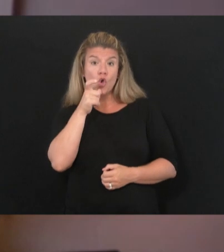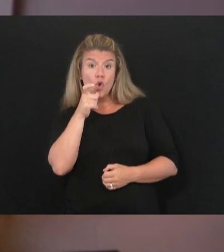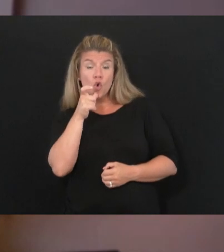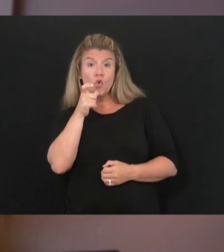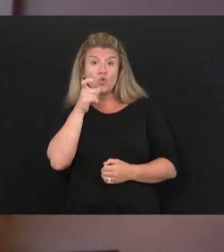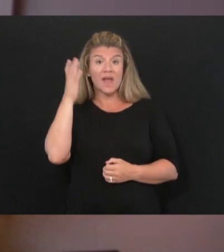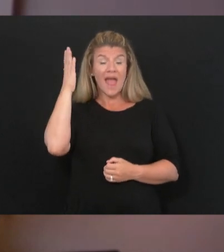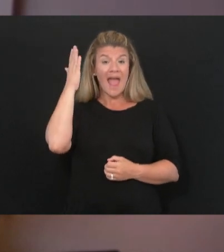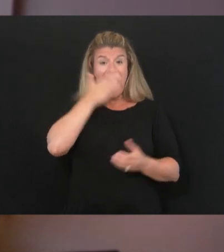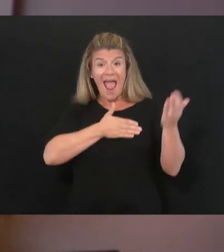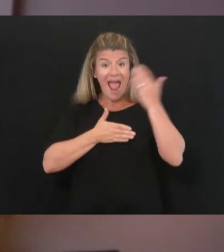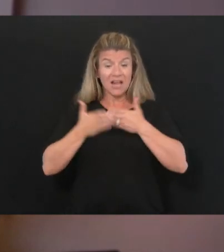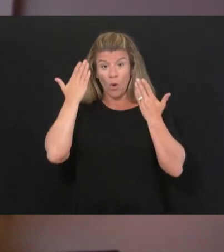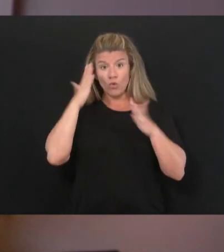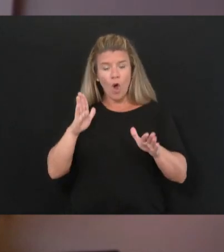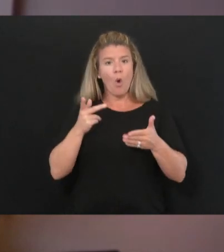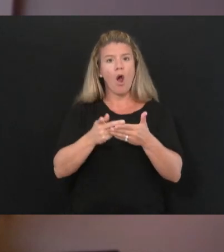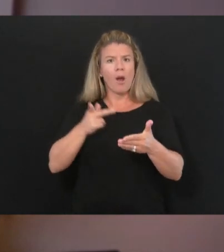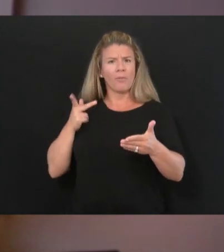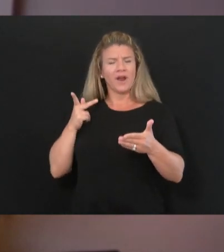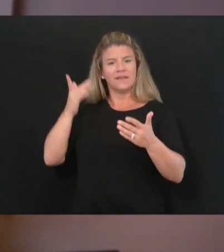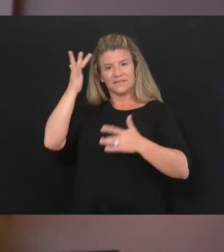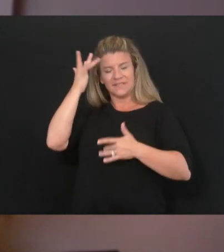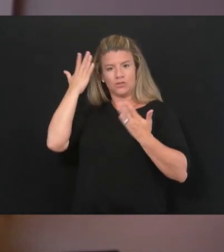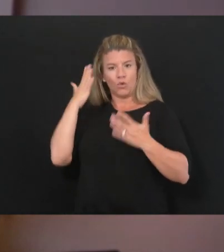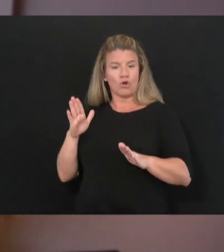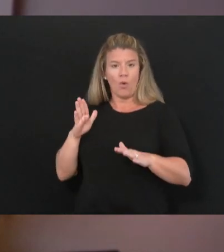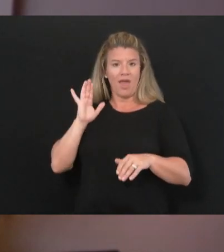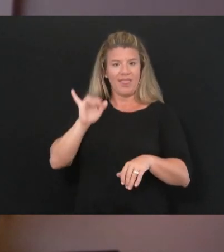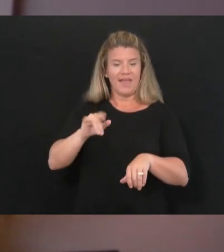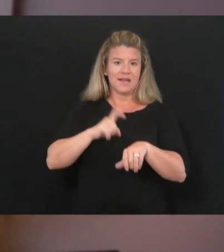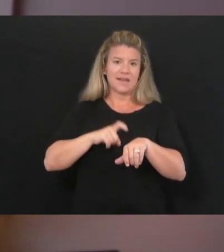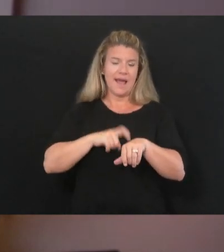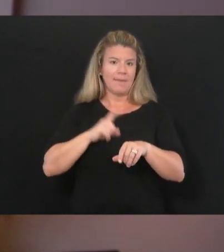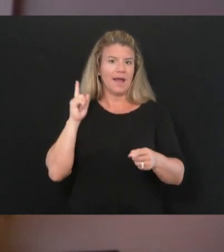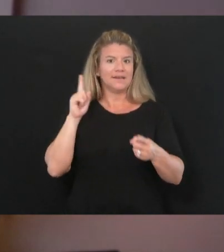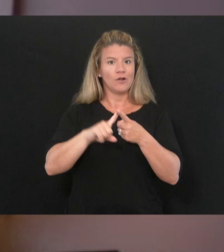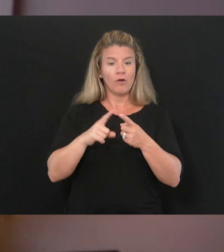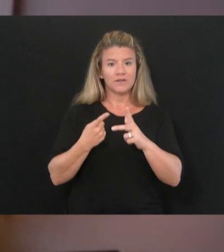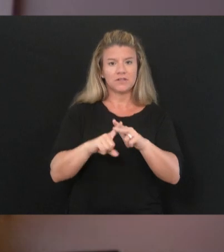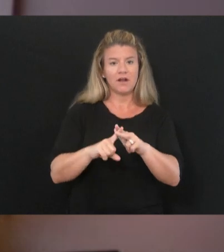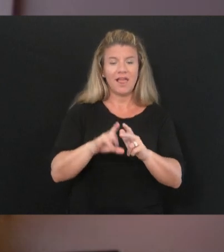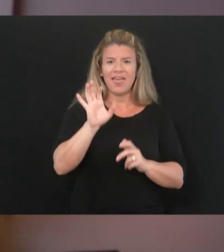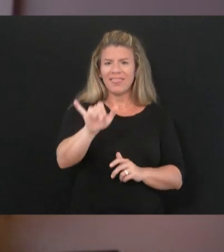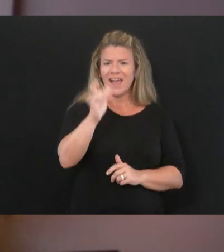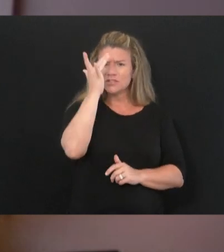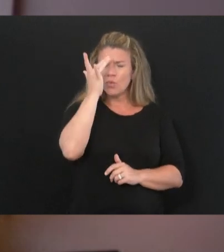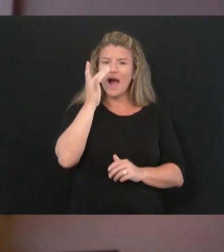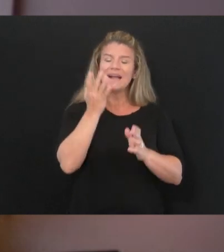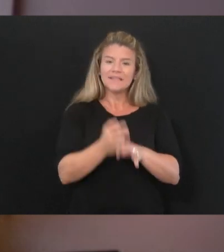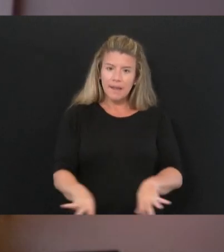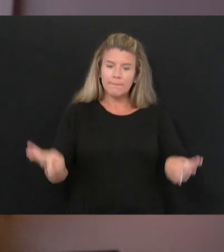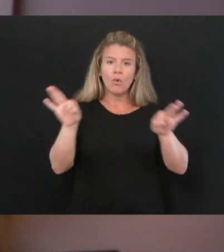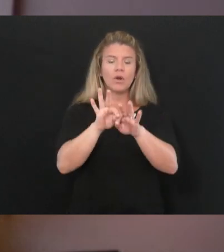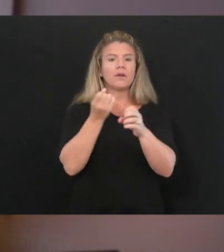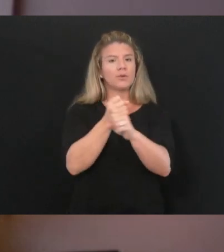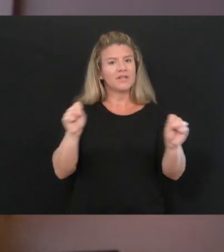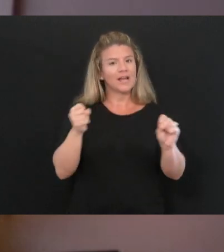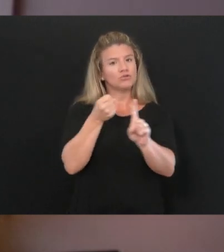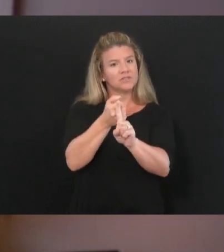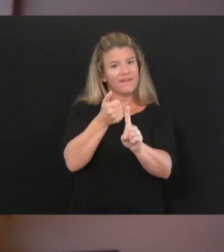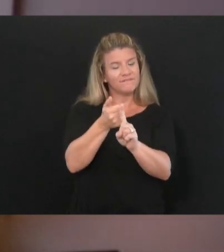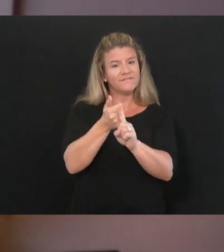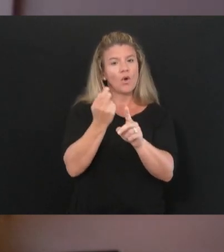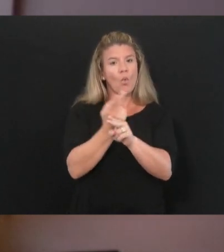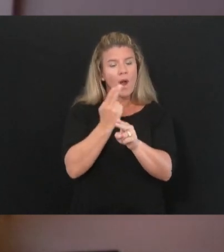who's pre-symptomatic at the time before symptoms start. So that's the reason why it's so important to protect ourselves with